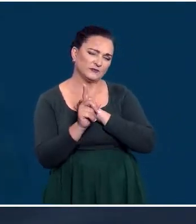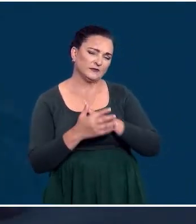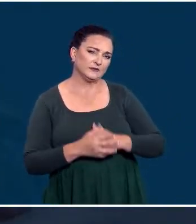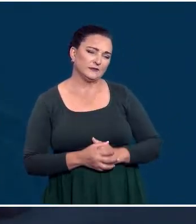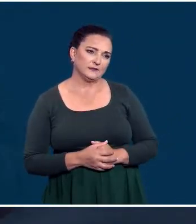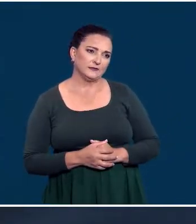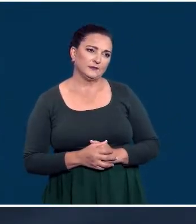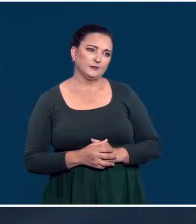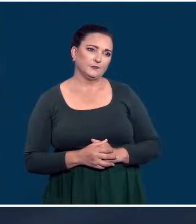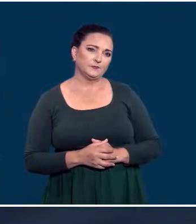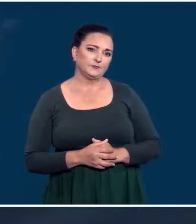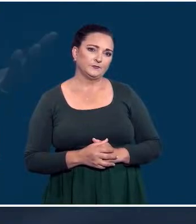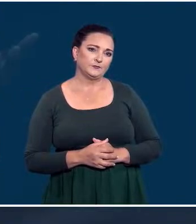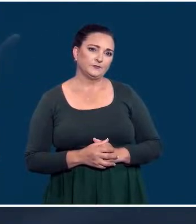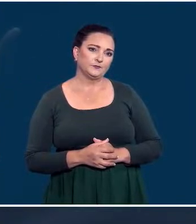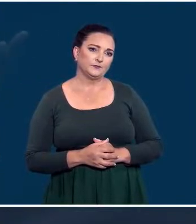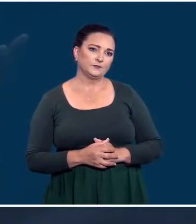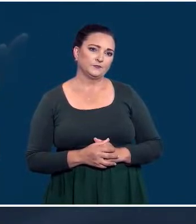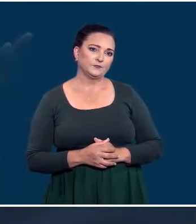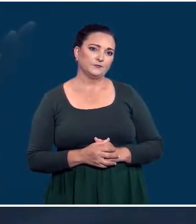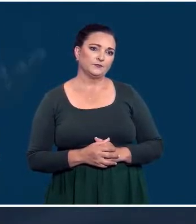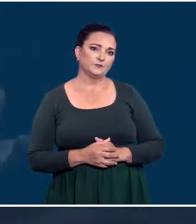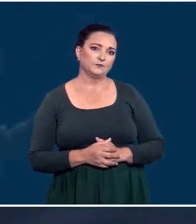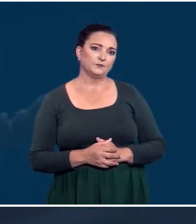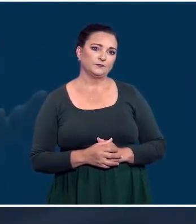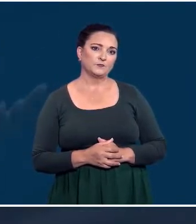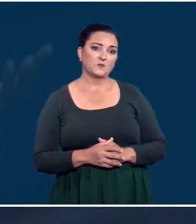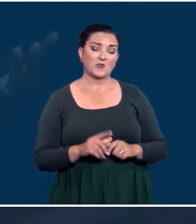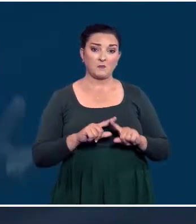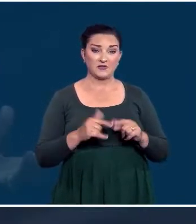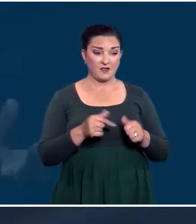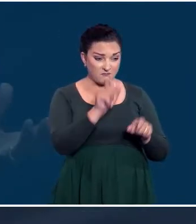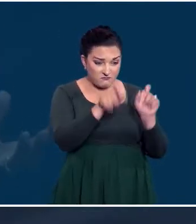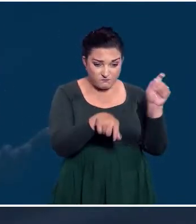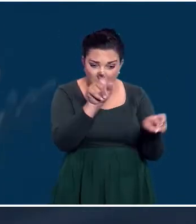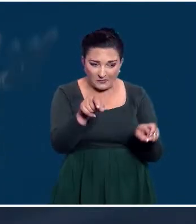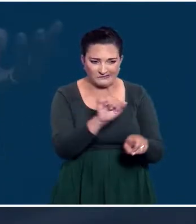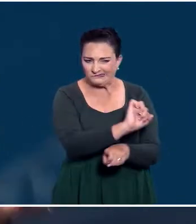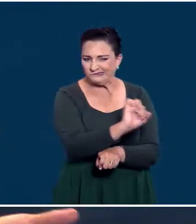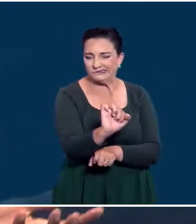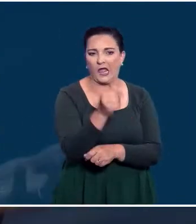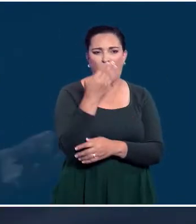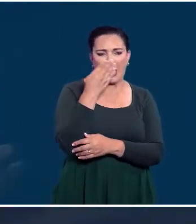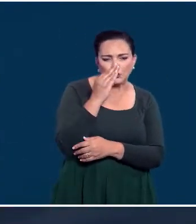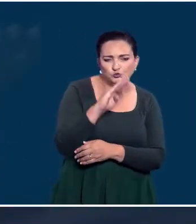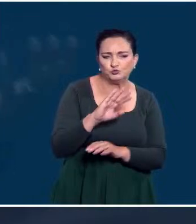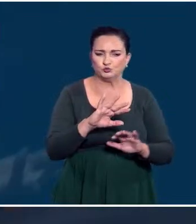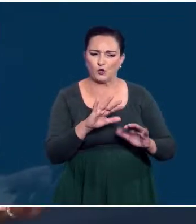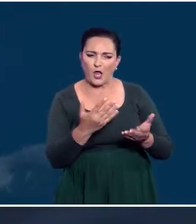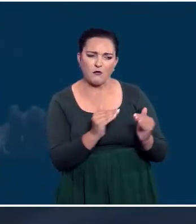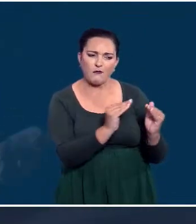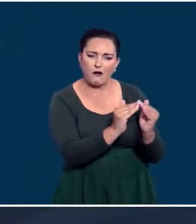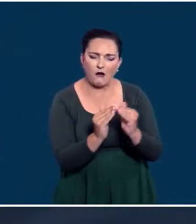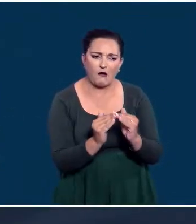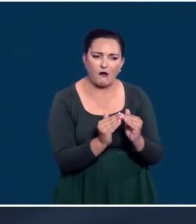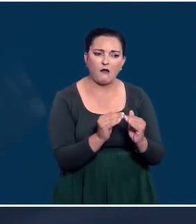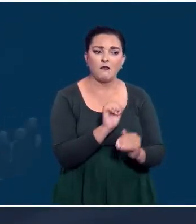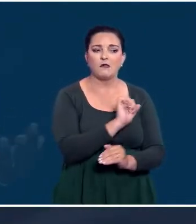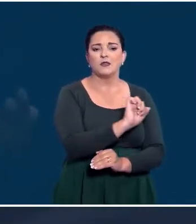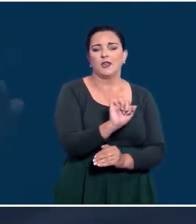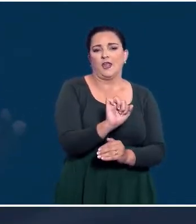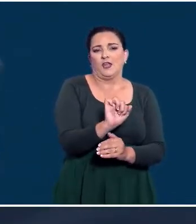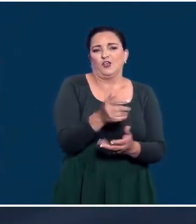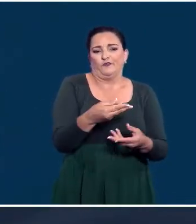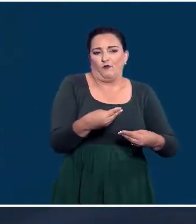the attitude of the consumers and households themselves, which as economists we